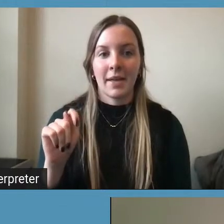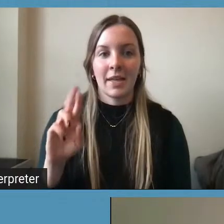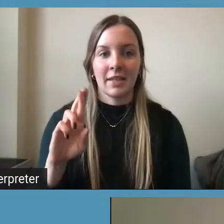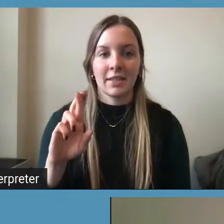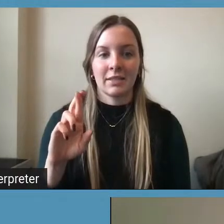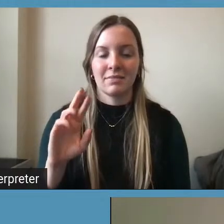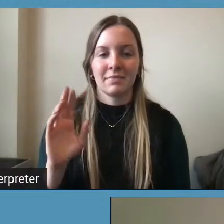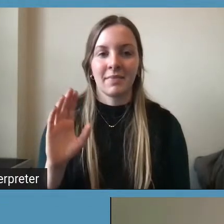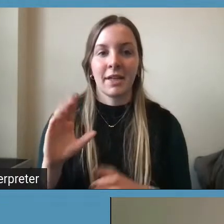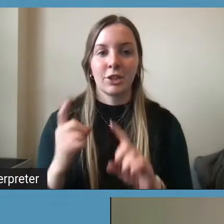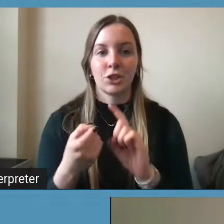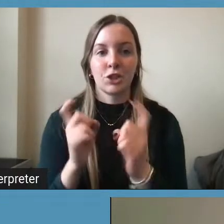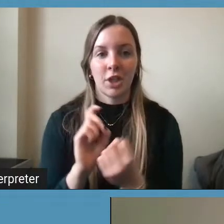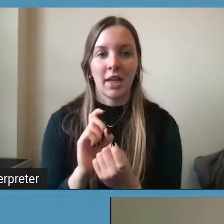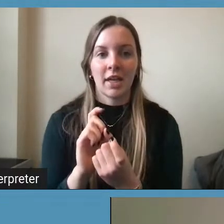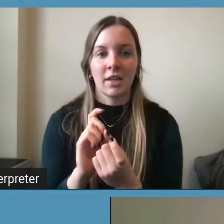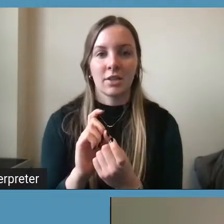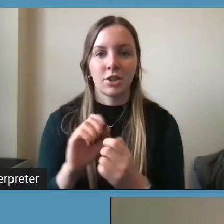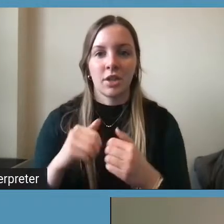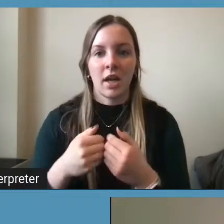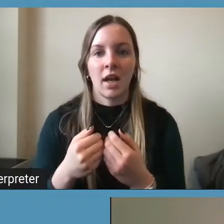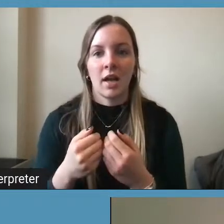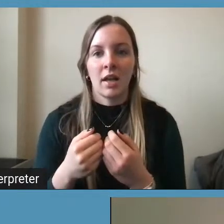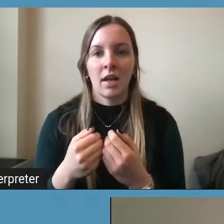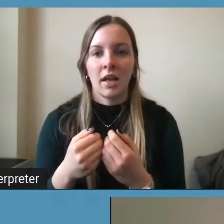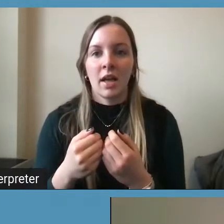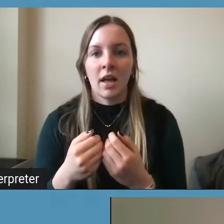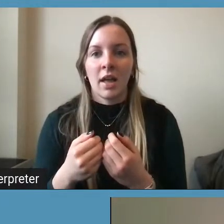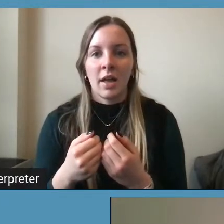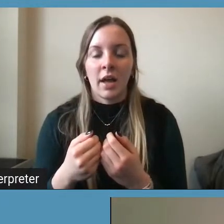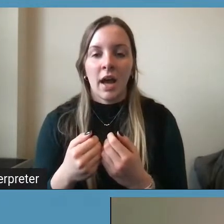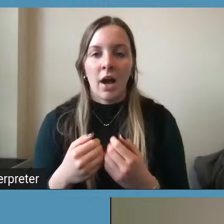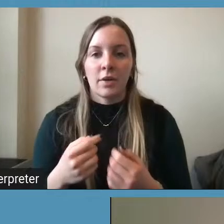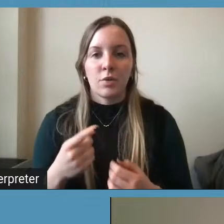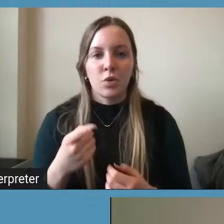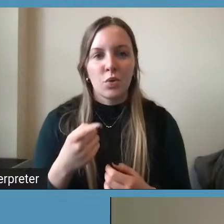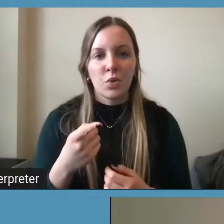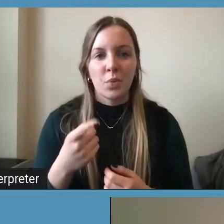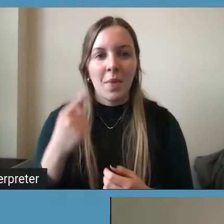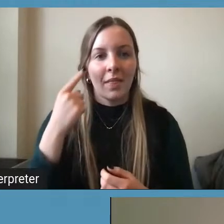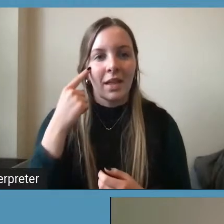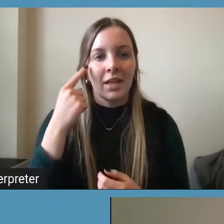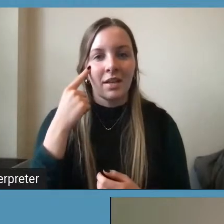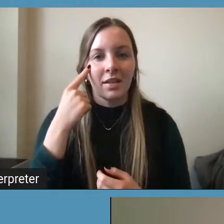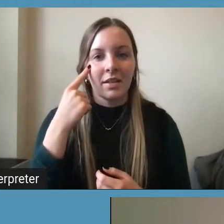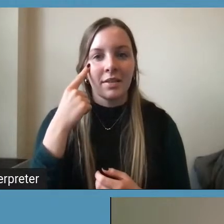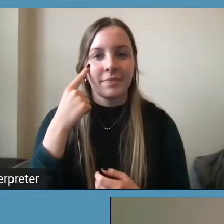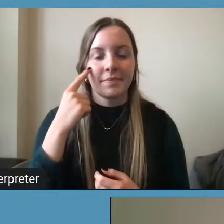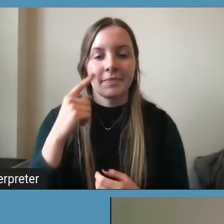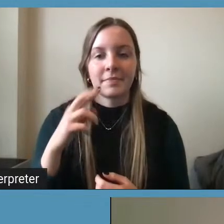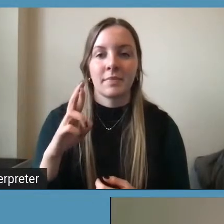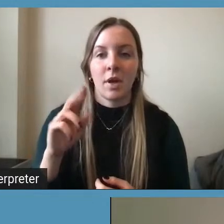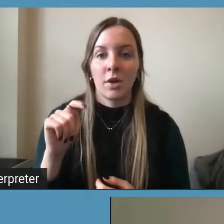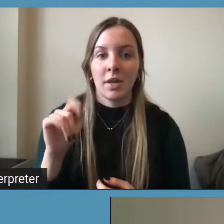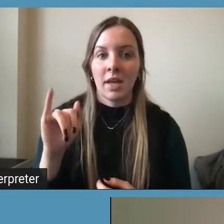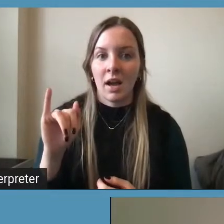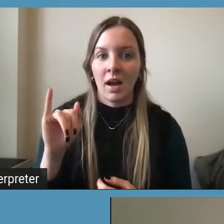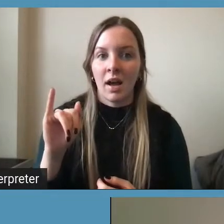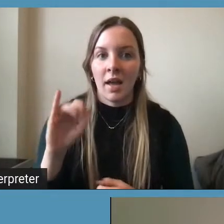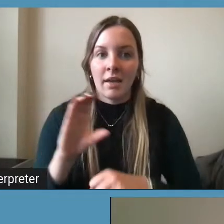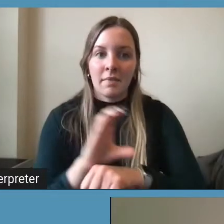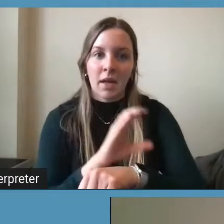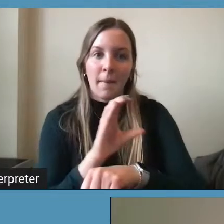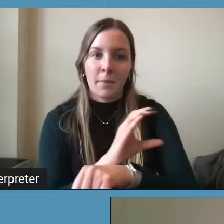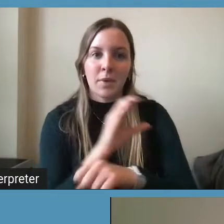their collections, and especially like these heritage landscapes. What role do you see this computational